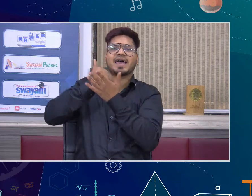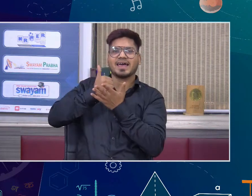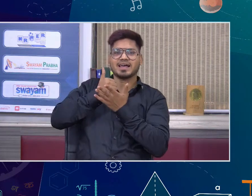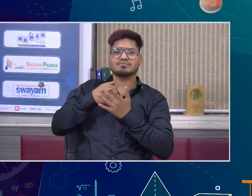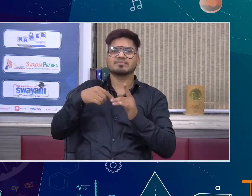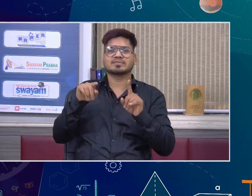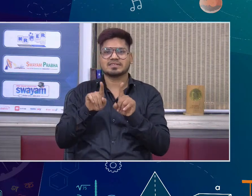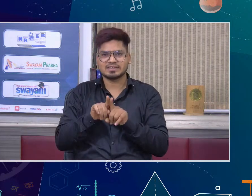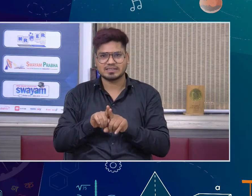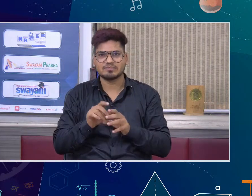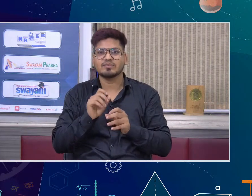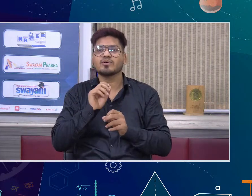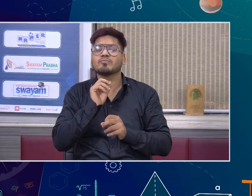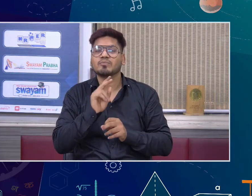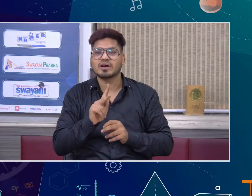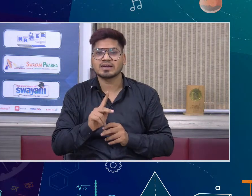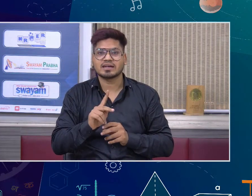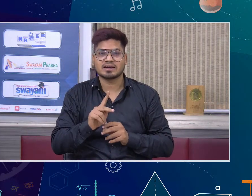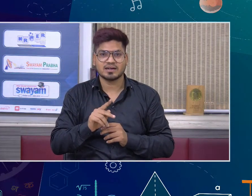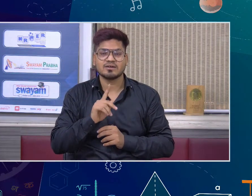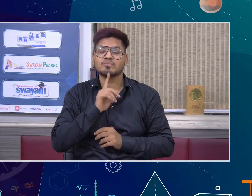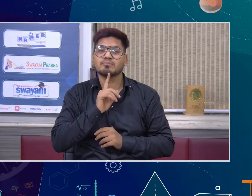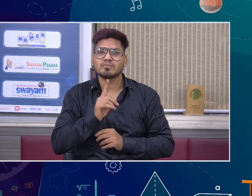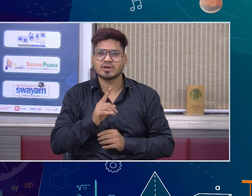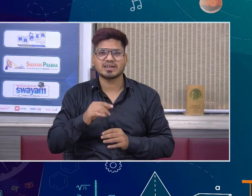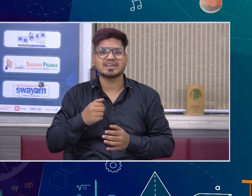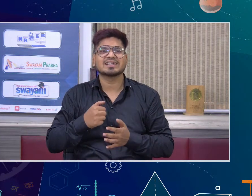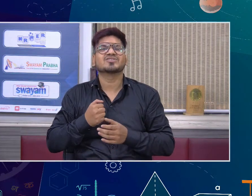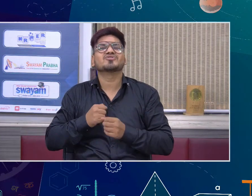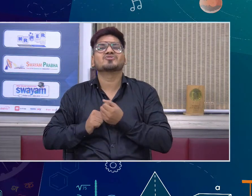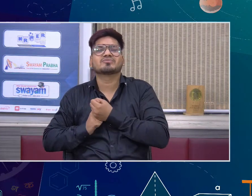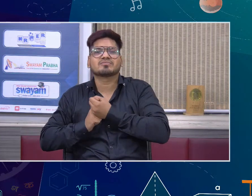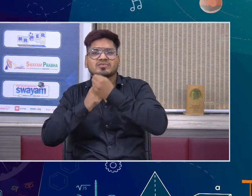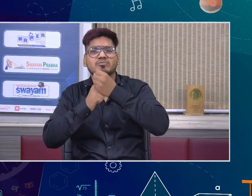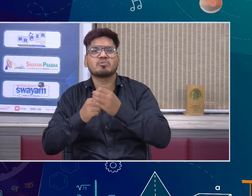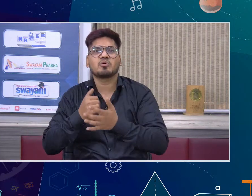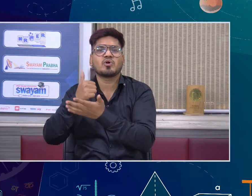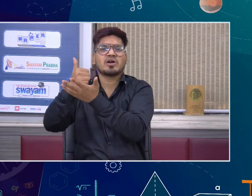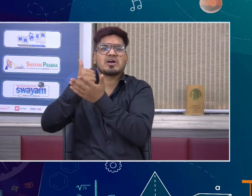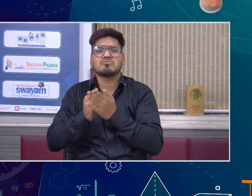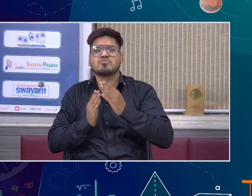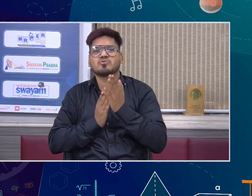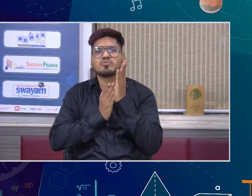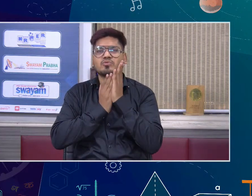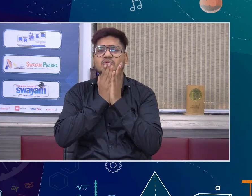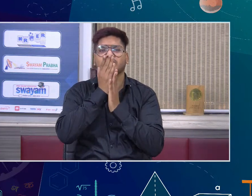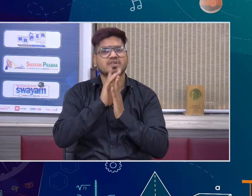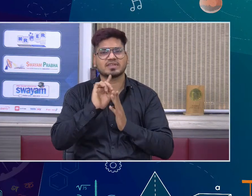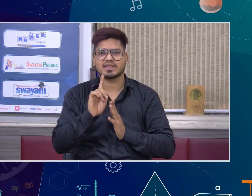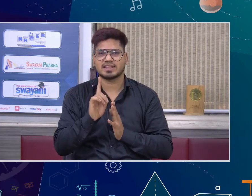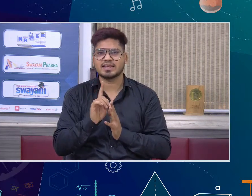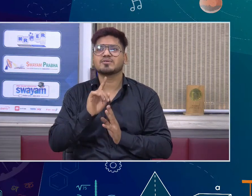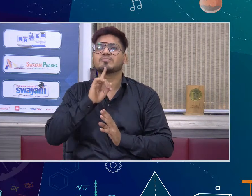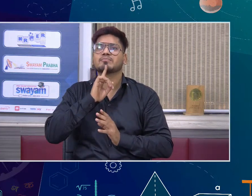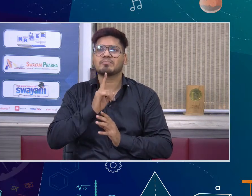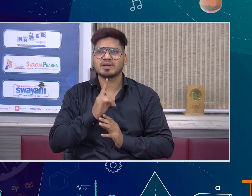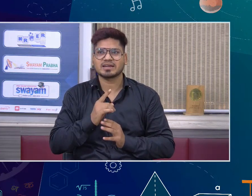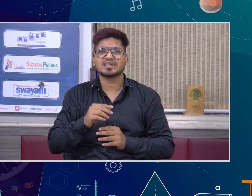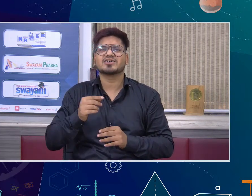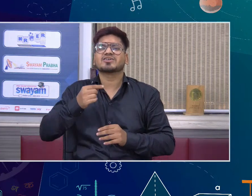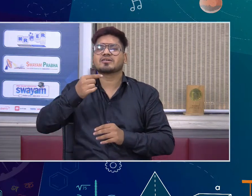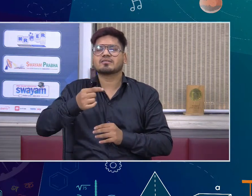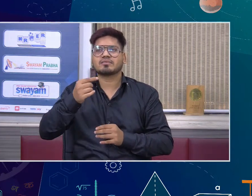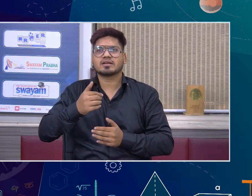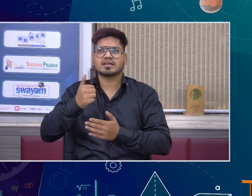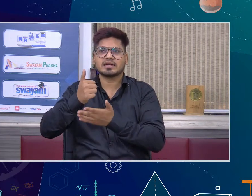like that. God, we need God's support and help always. God is not for a purpose of asking.